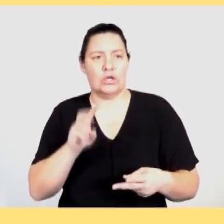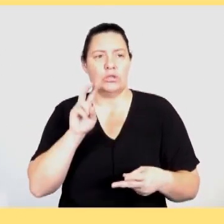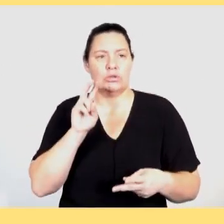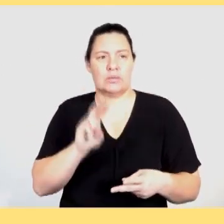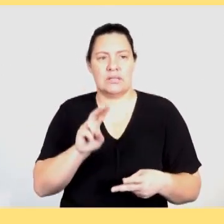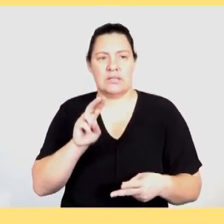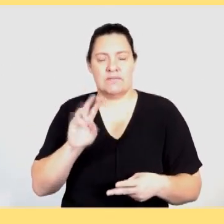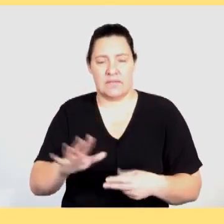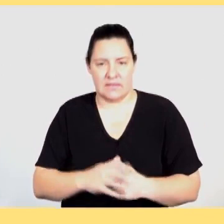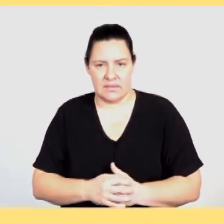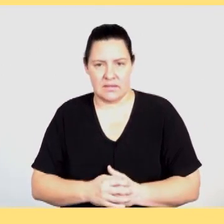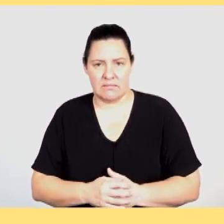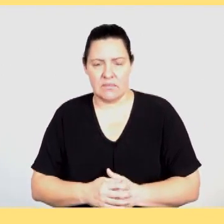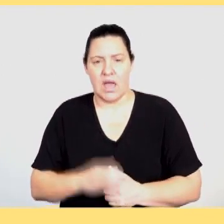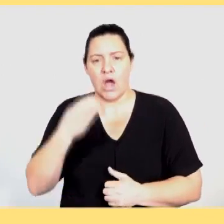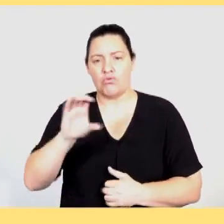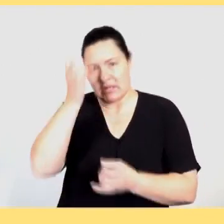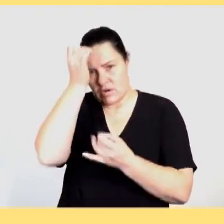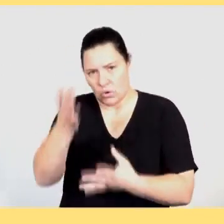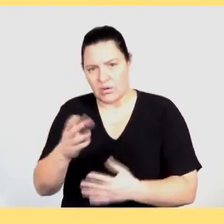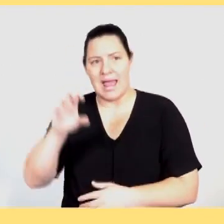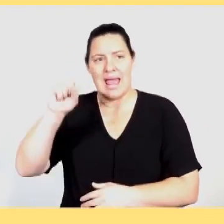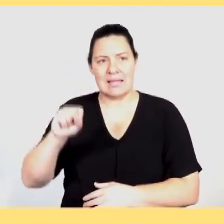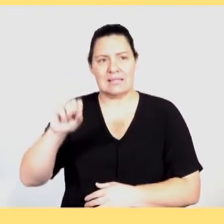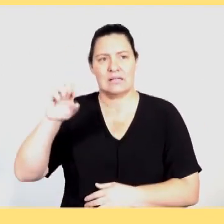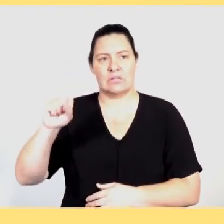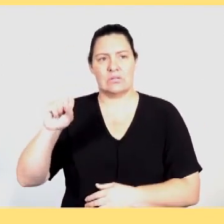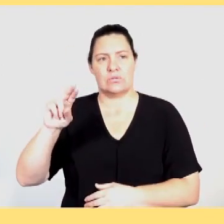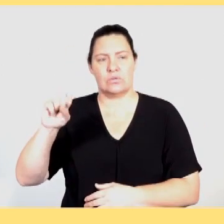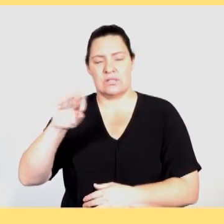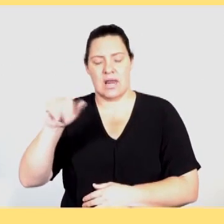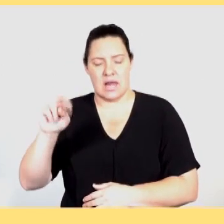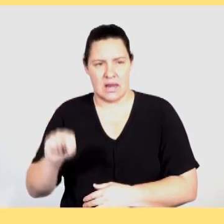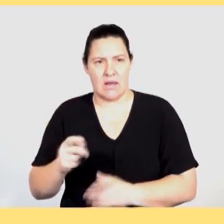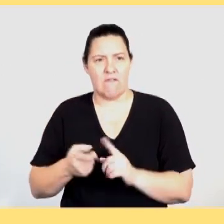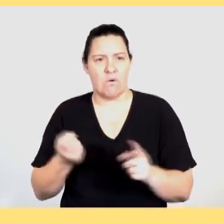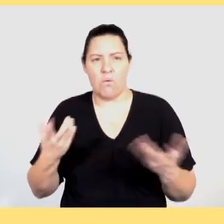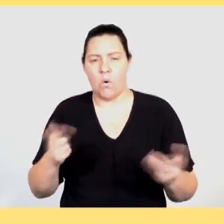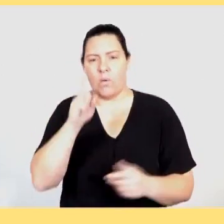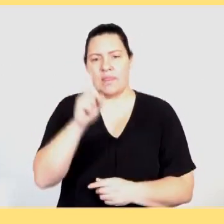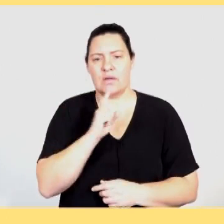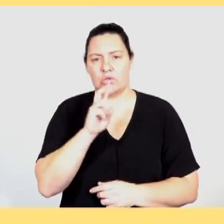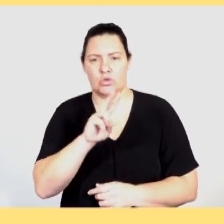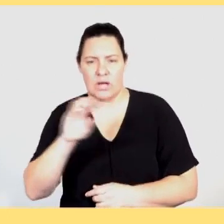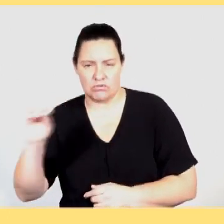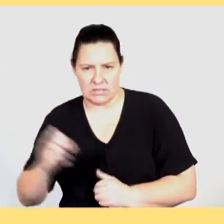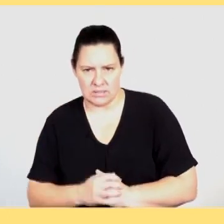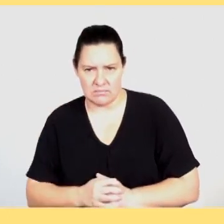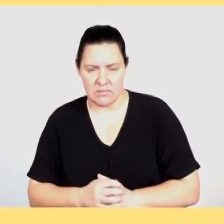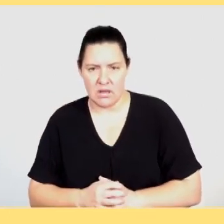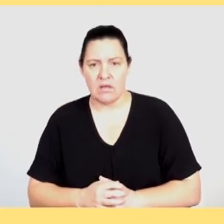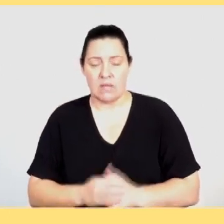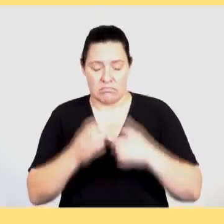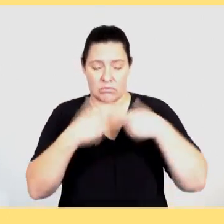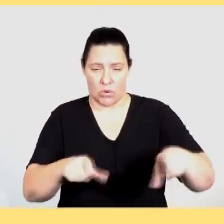On the 25th, issued a credit note to S. Susan for 1,200. So we'll come here. Remember, there